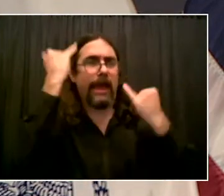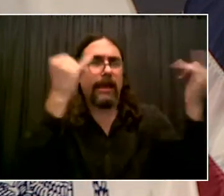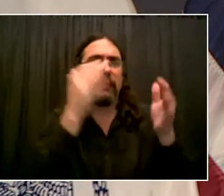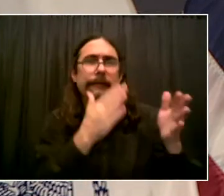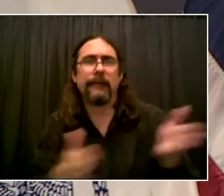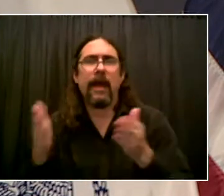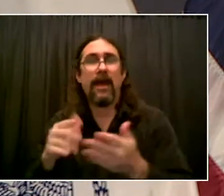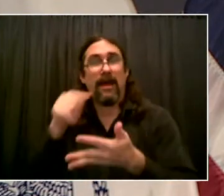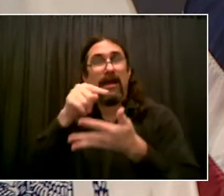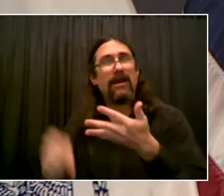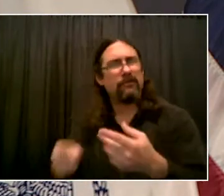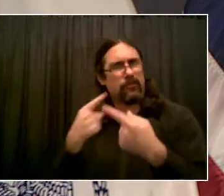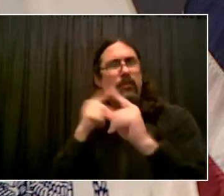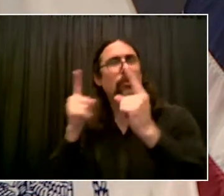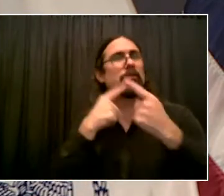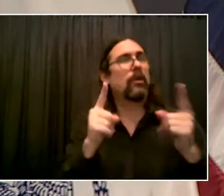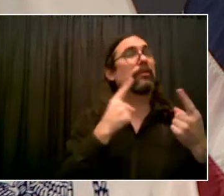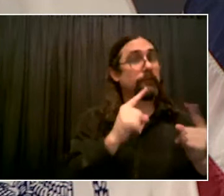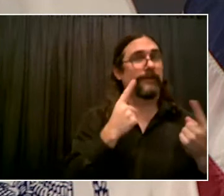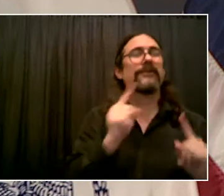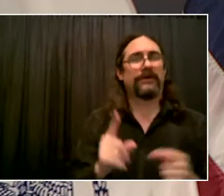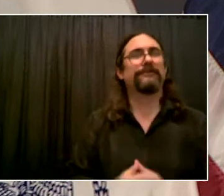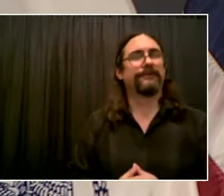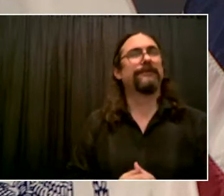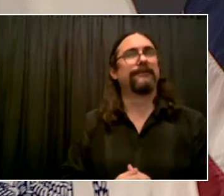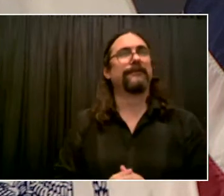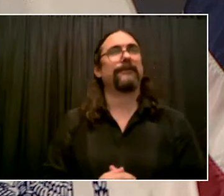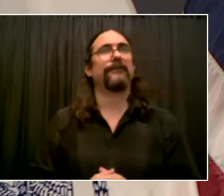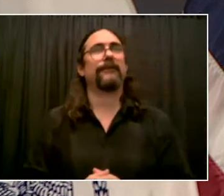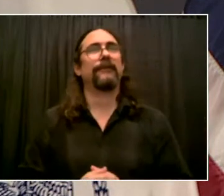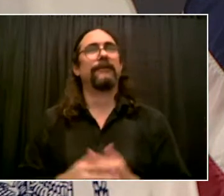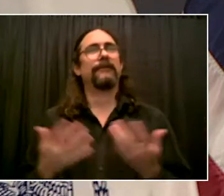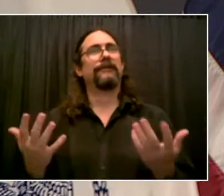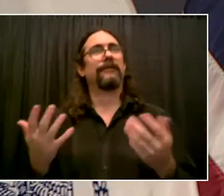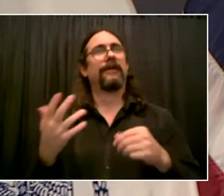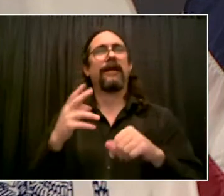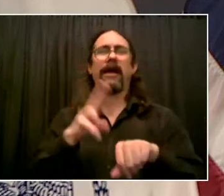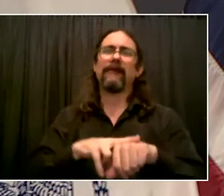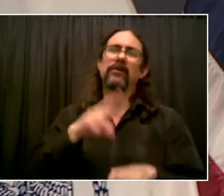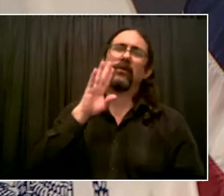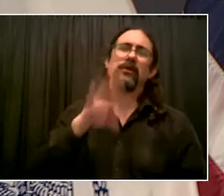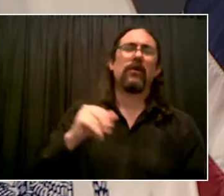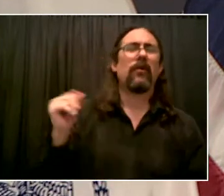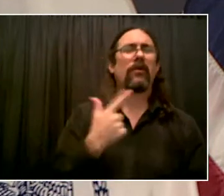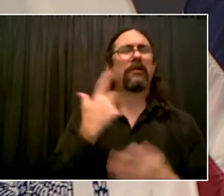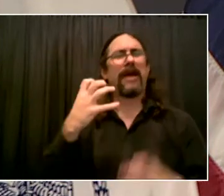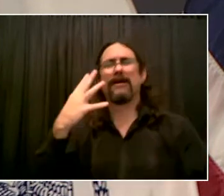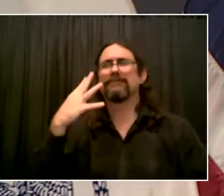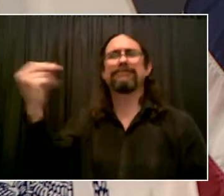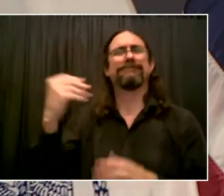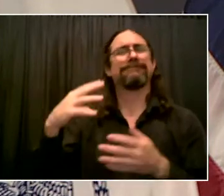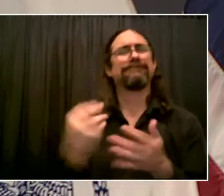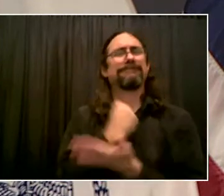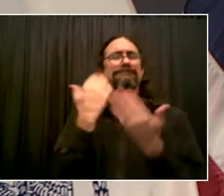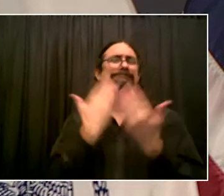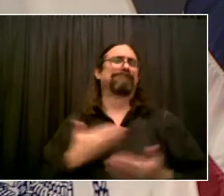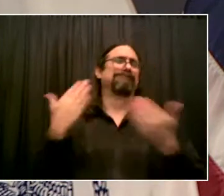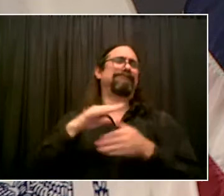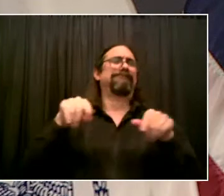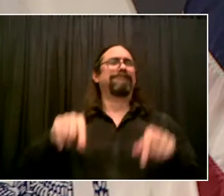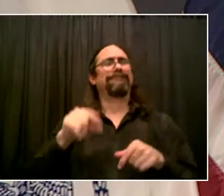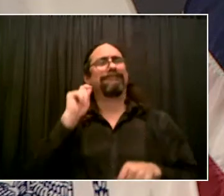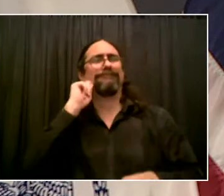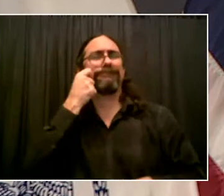love going out in the city, how much we love enjoying everything the city has to offer. Well, one of the things that we have to offer is some of the greatest